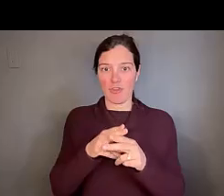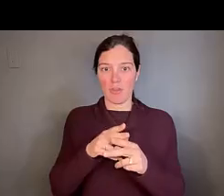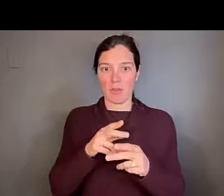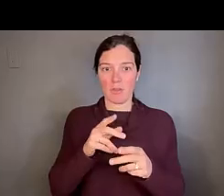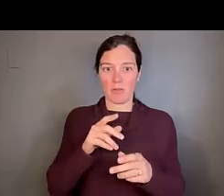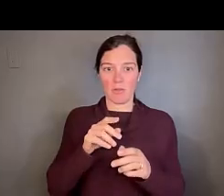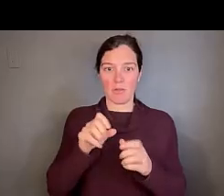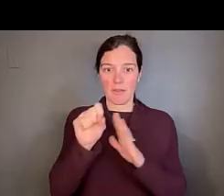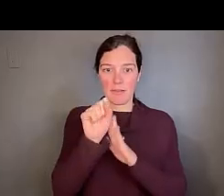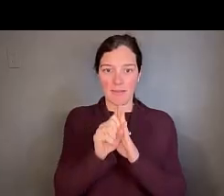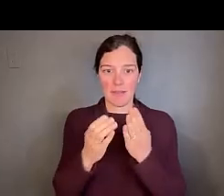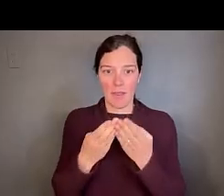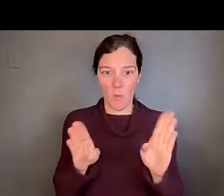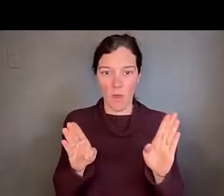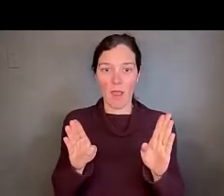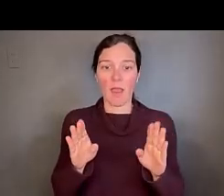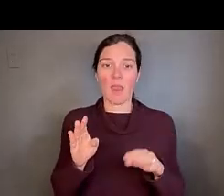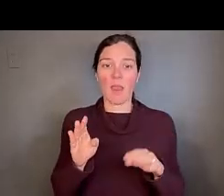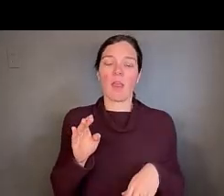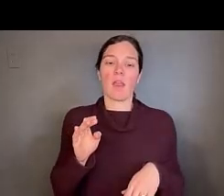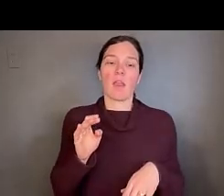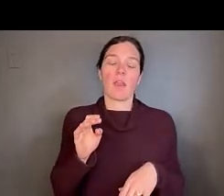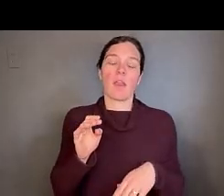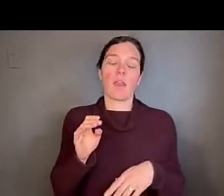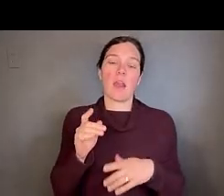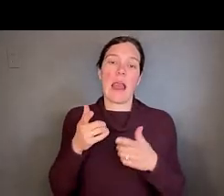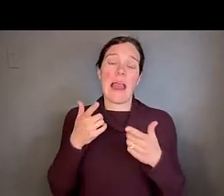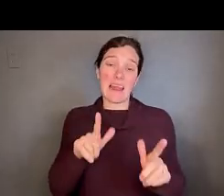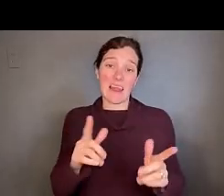state, allowing more